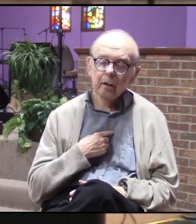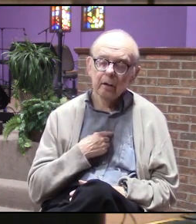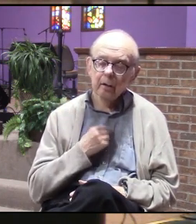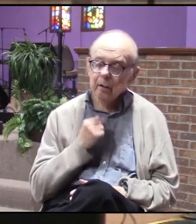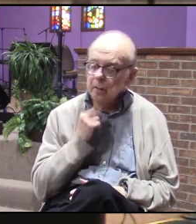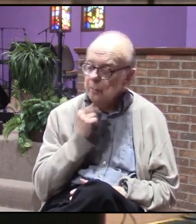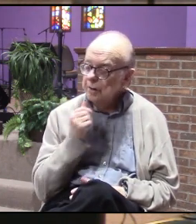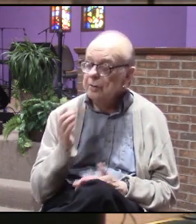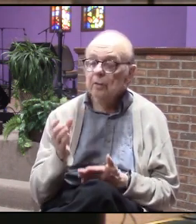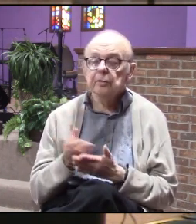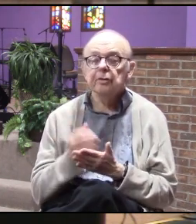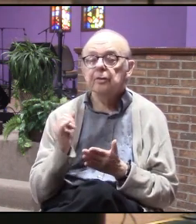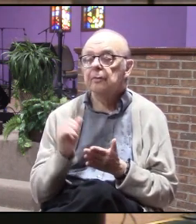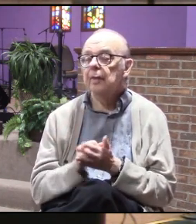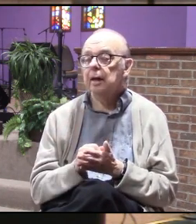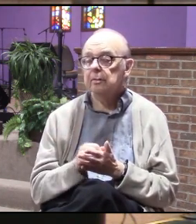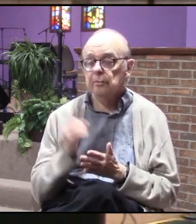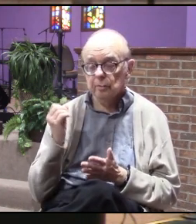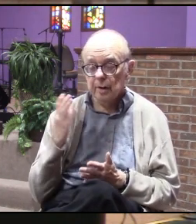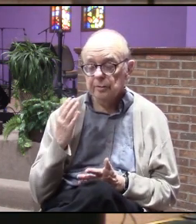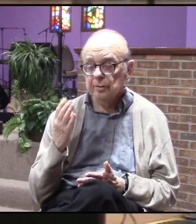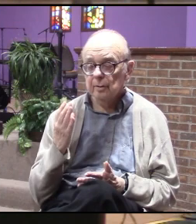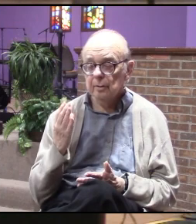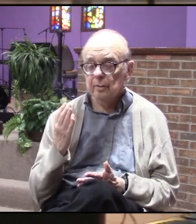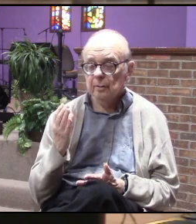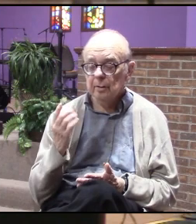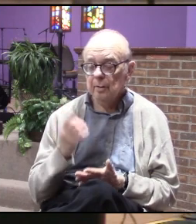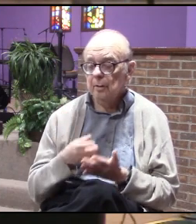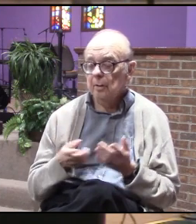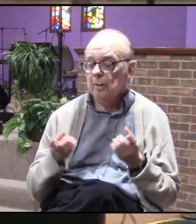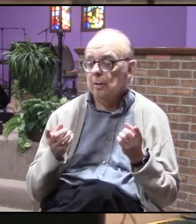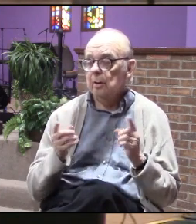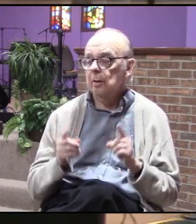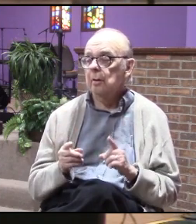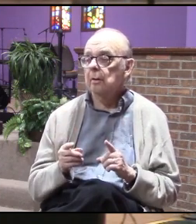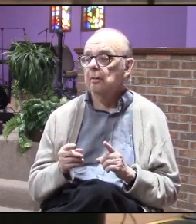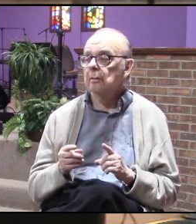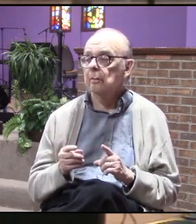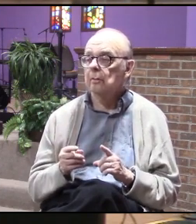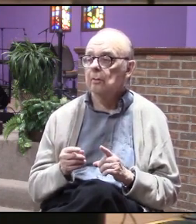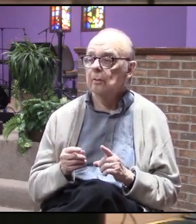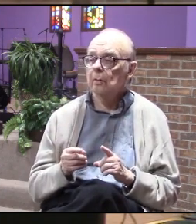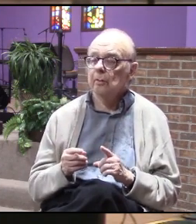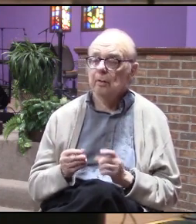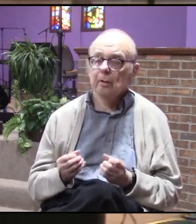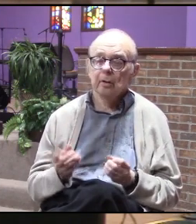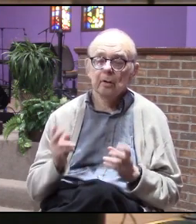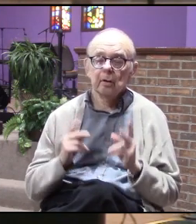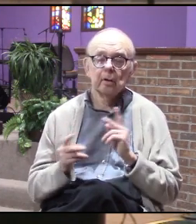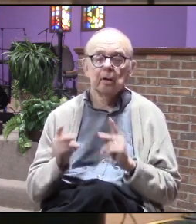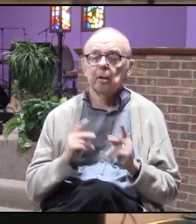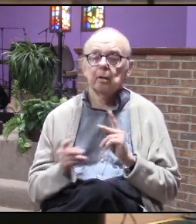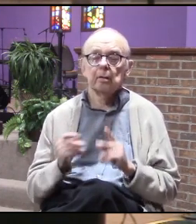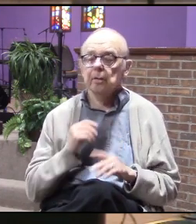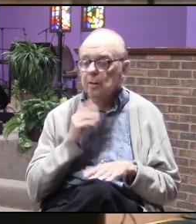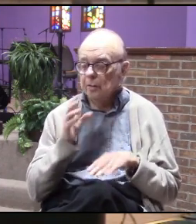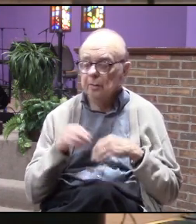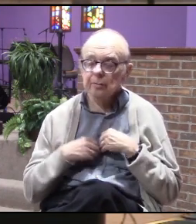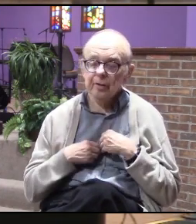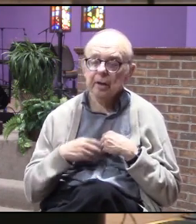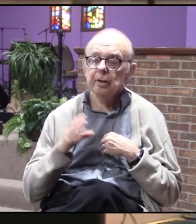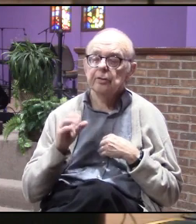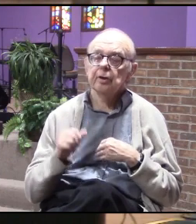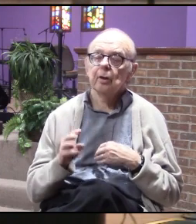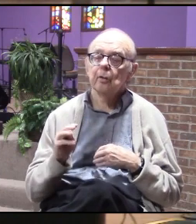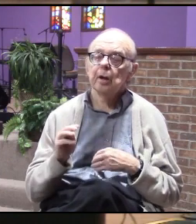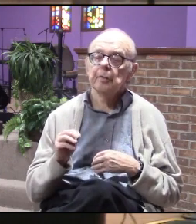don't deserve. And what's happened is a lot of people don't take